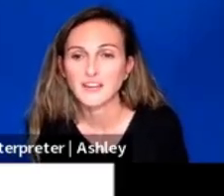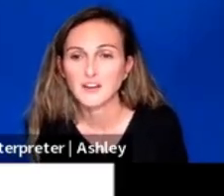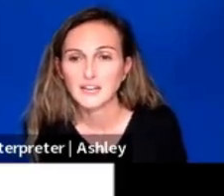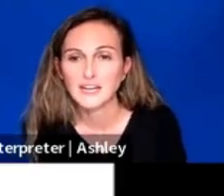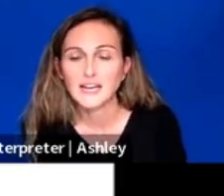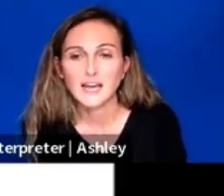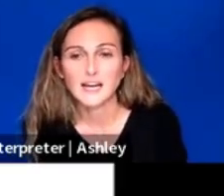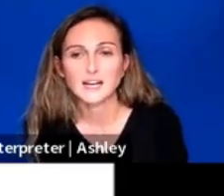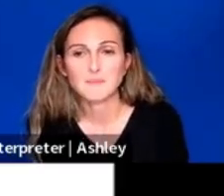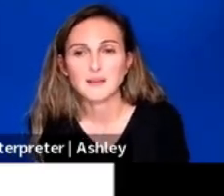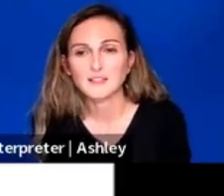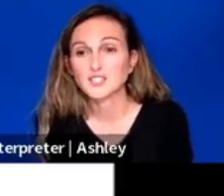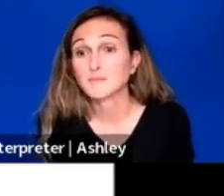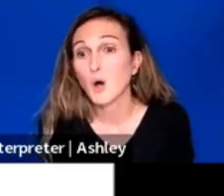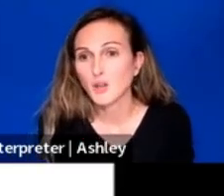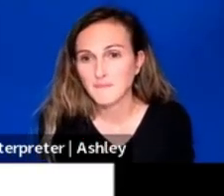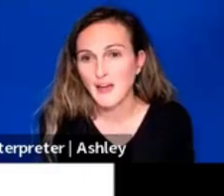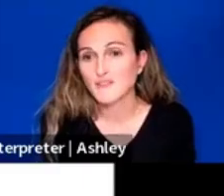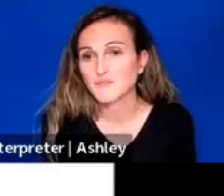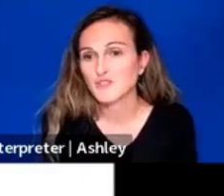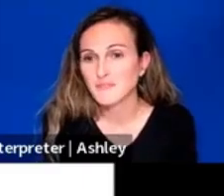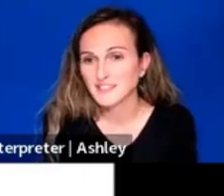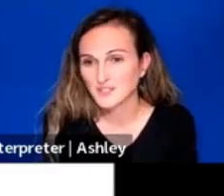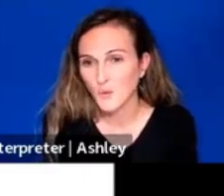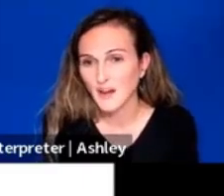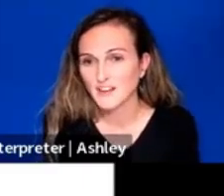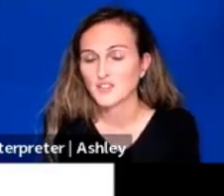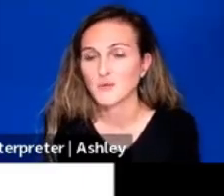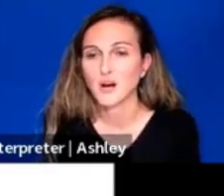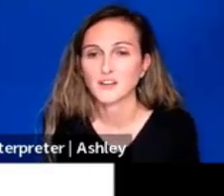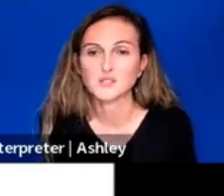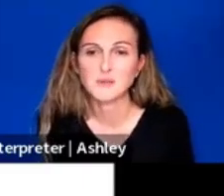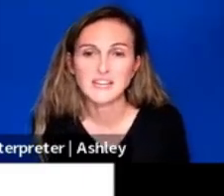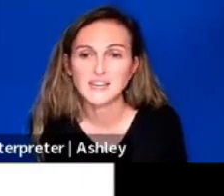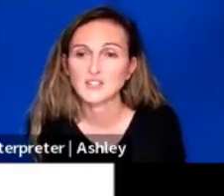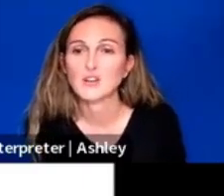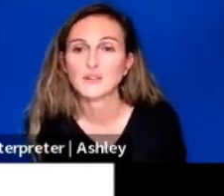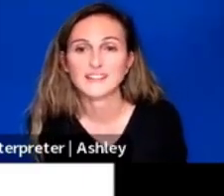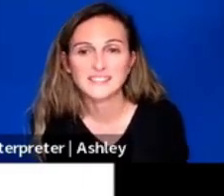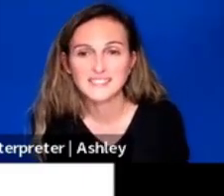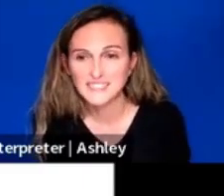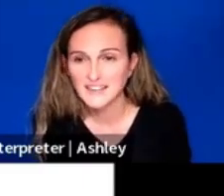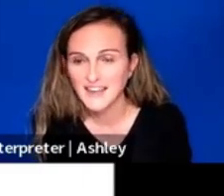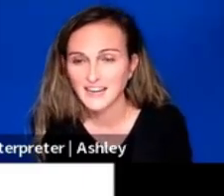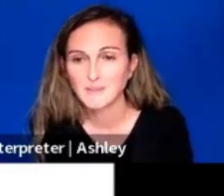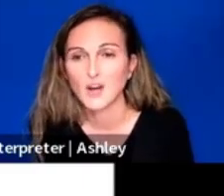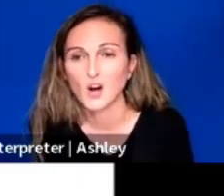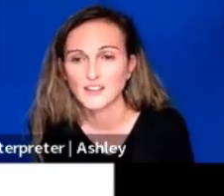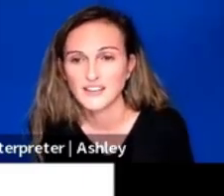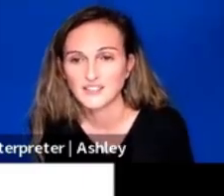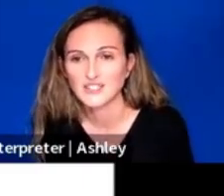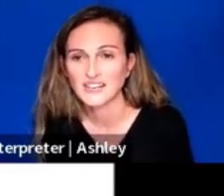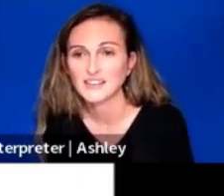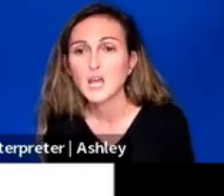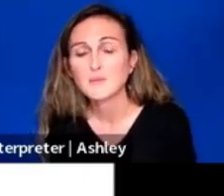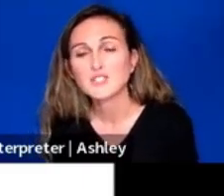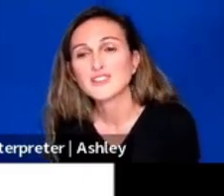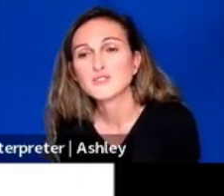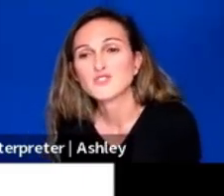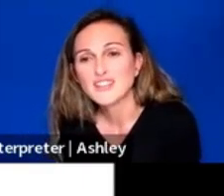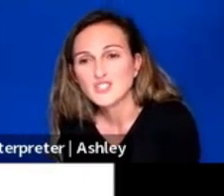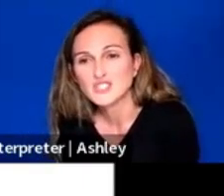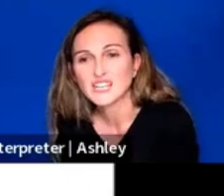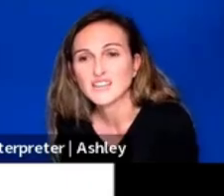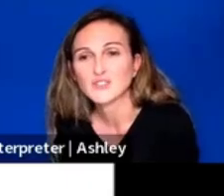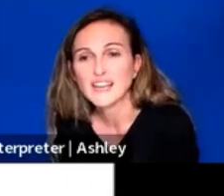you have very small mouth movements when you are speaking and you don't enunciate, that can be hard to understand. But you can